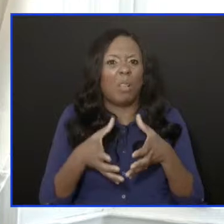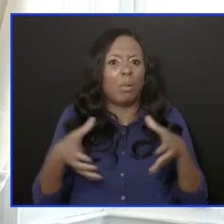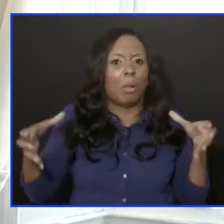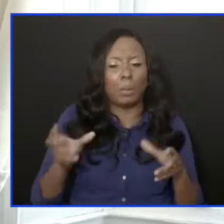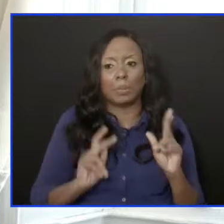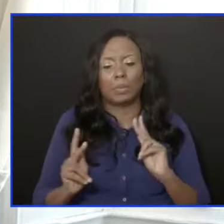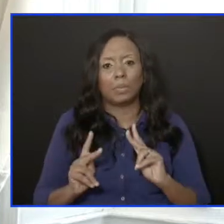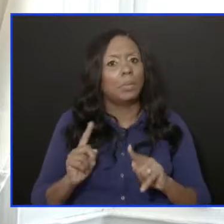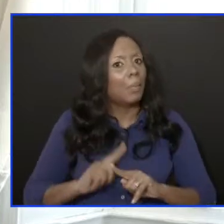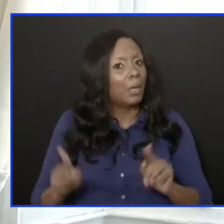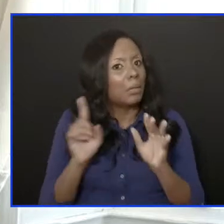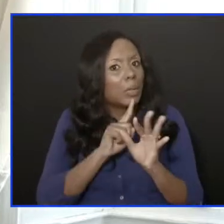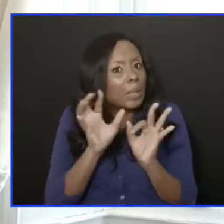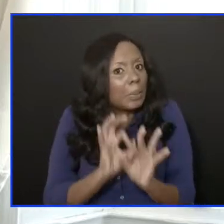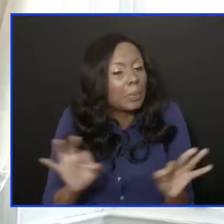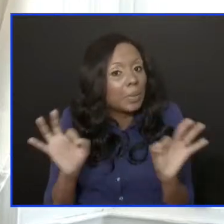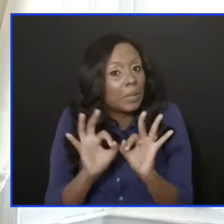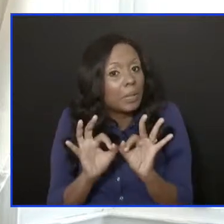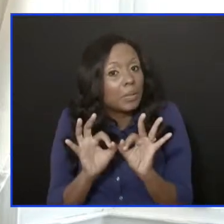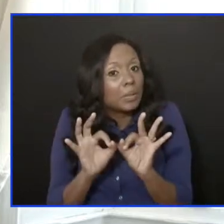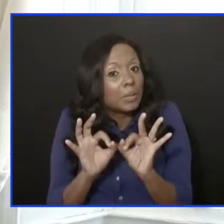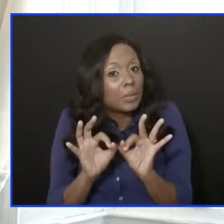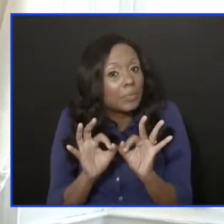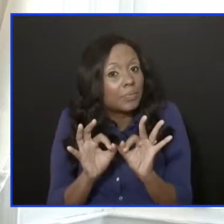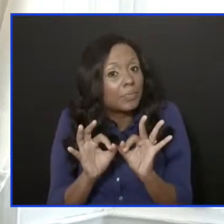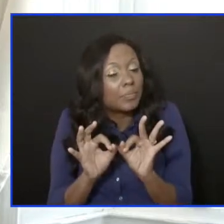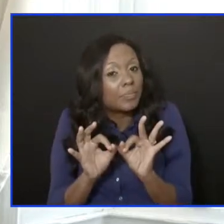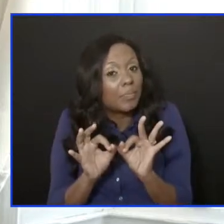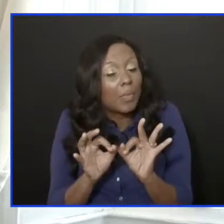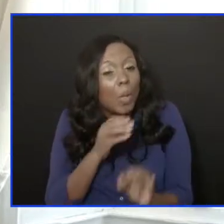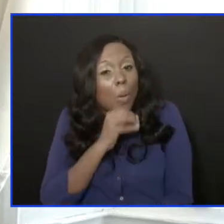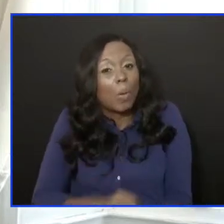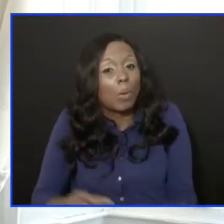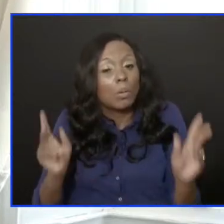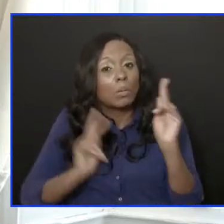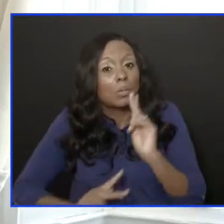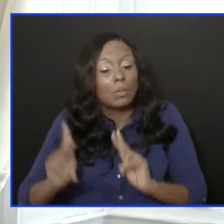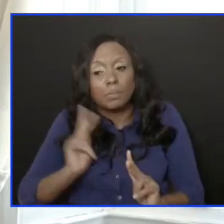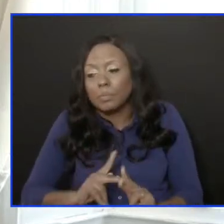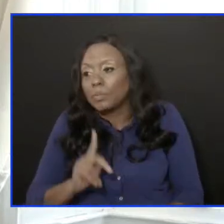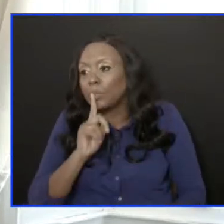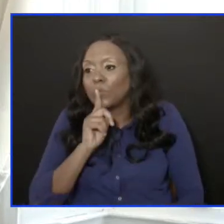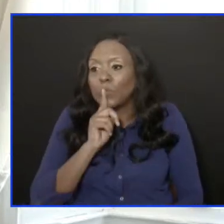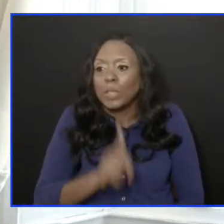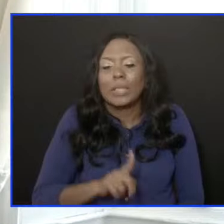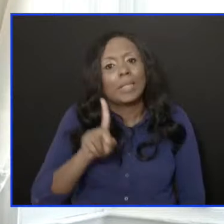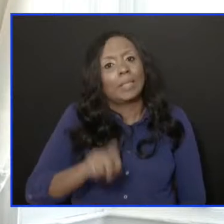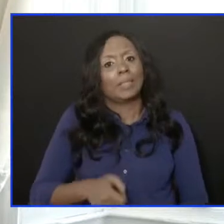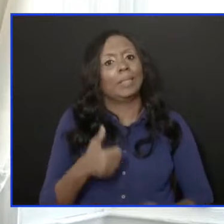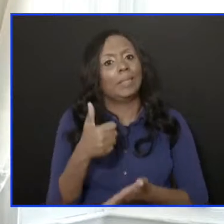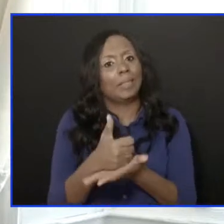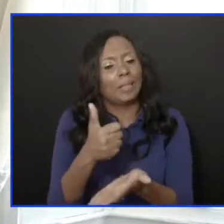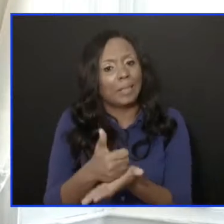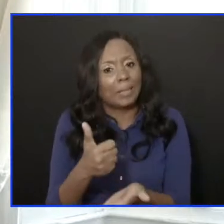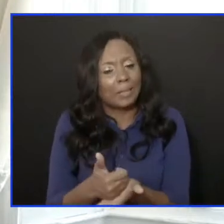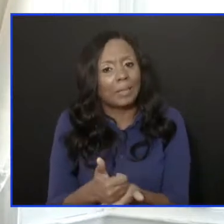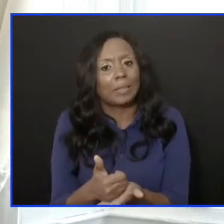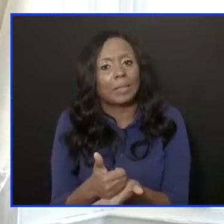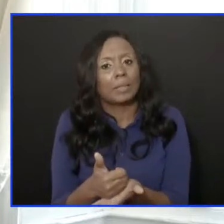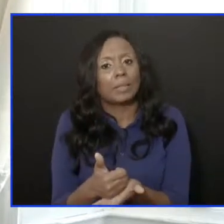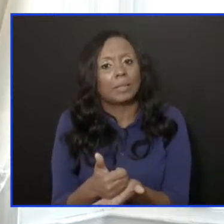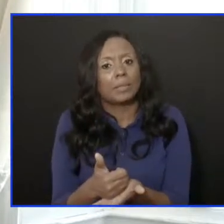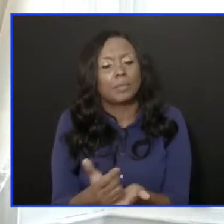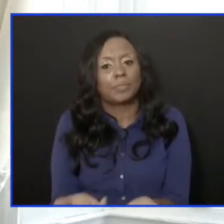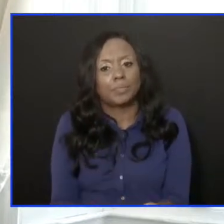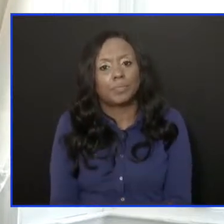significant? Because these are the people who are least likely to be able to help themselves. It is the average Barbadian who, or a